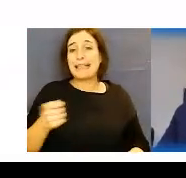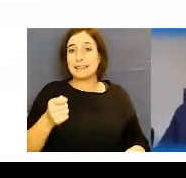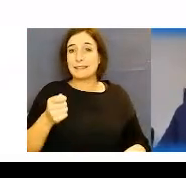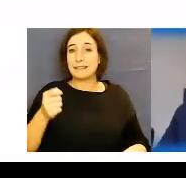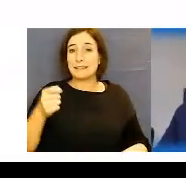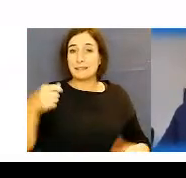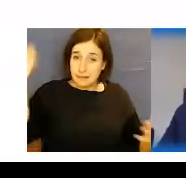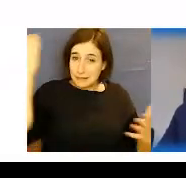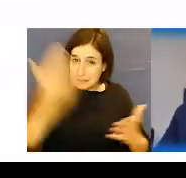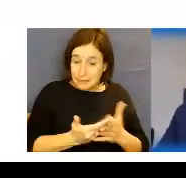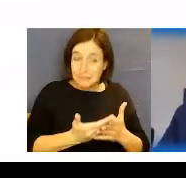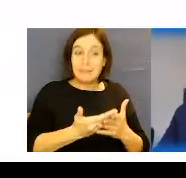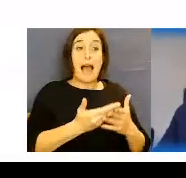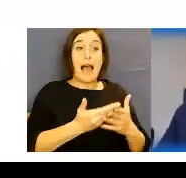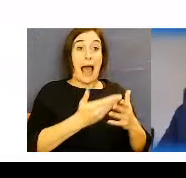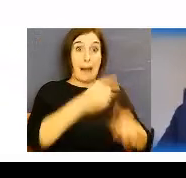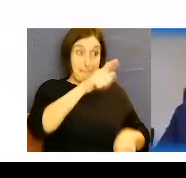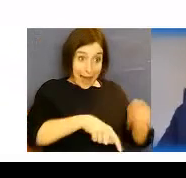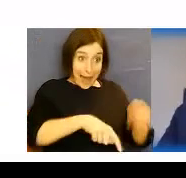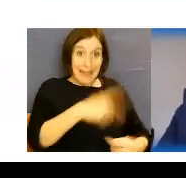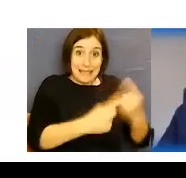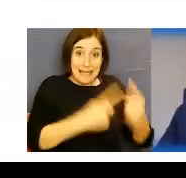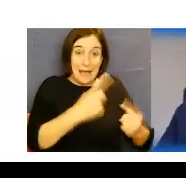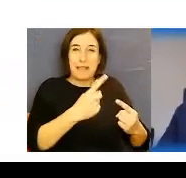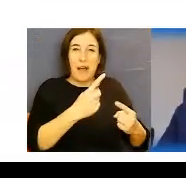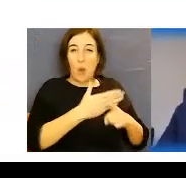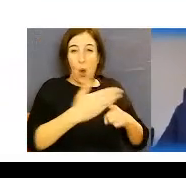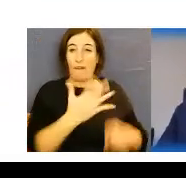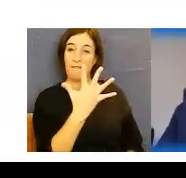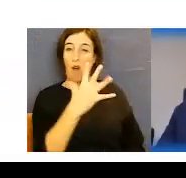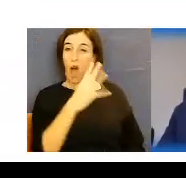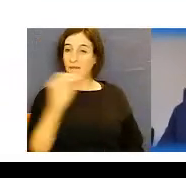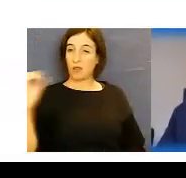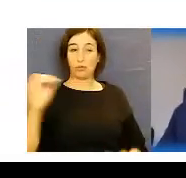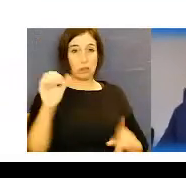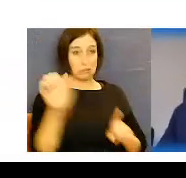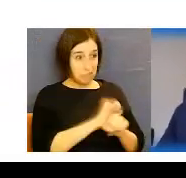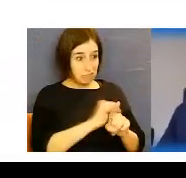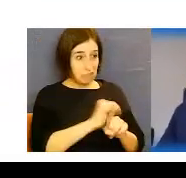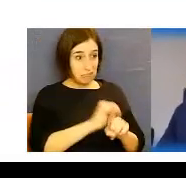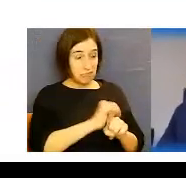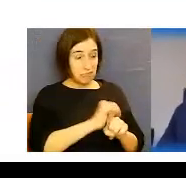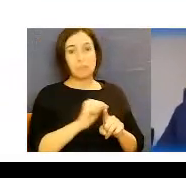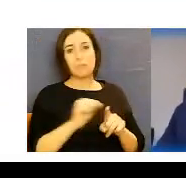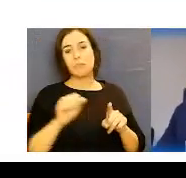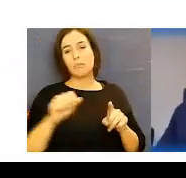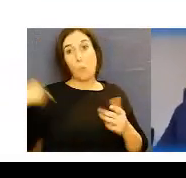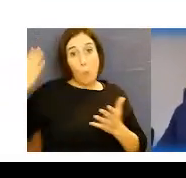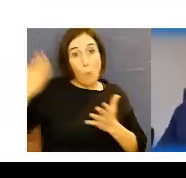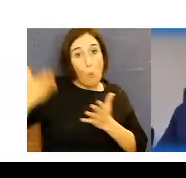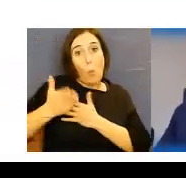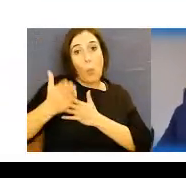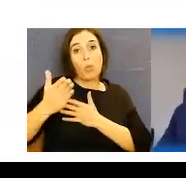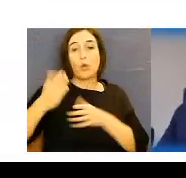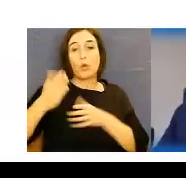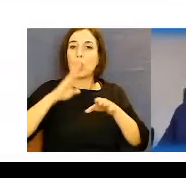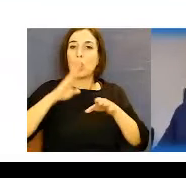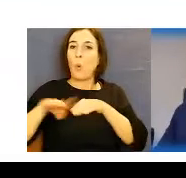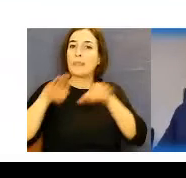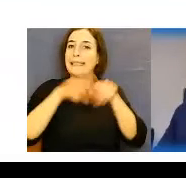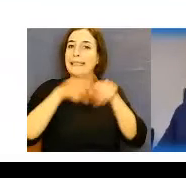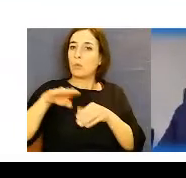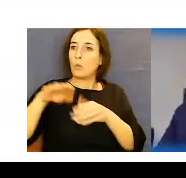we needed support from, you know, various groups. And luckily, you know, we had Sporting Equals all the way along, you know, supporting us from the early stages, especially the